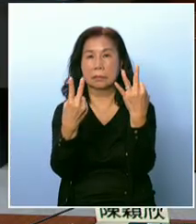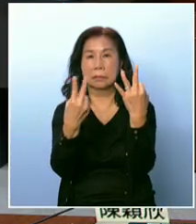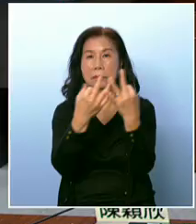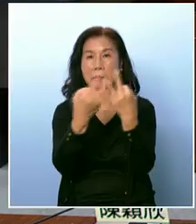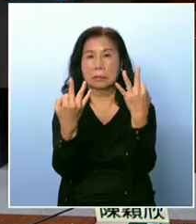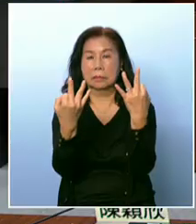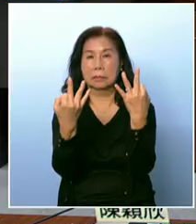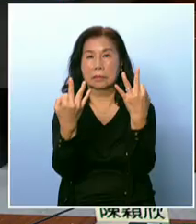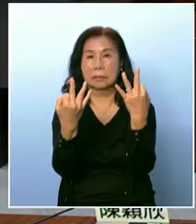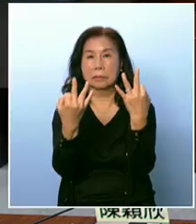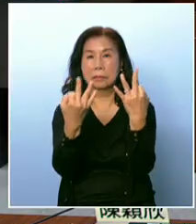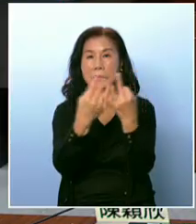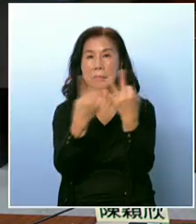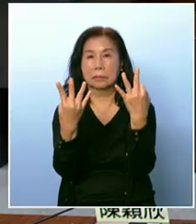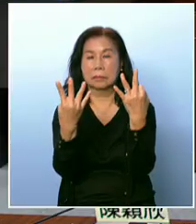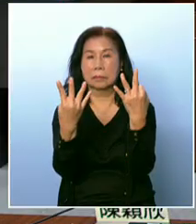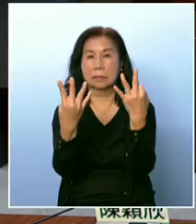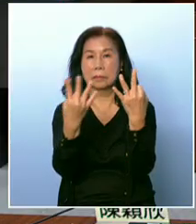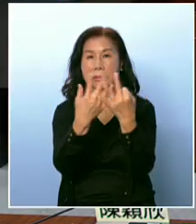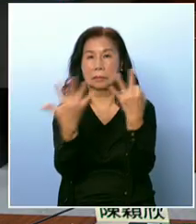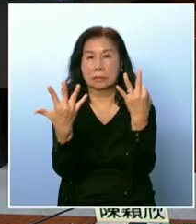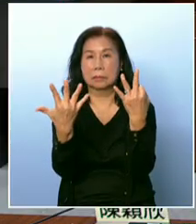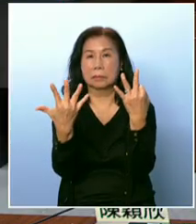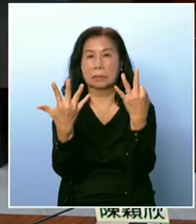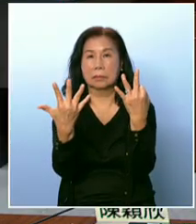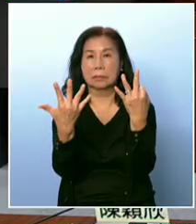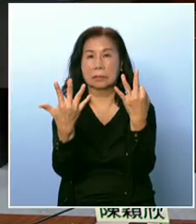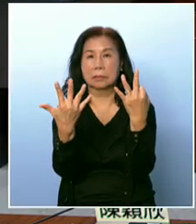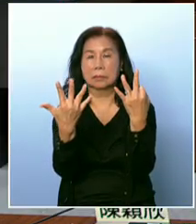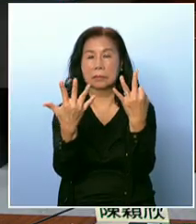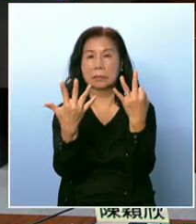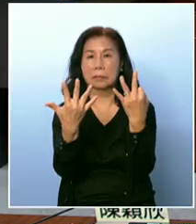32, 33, 34, 35,